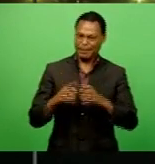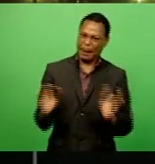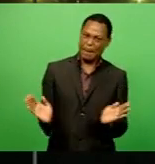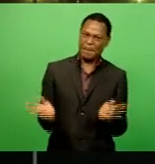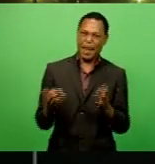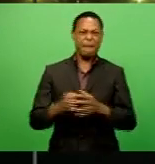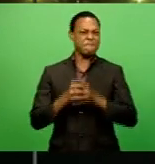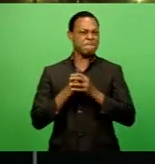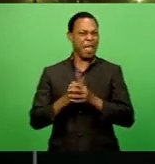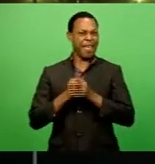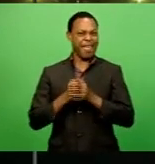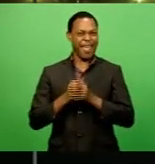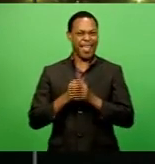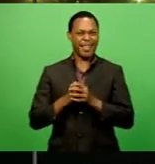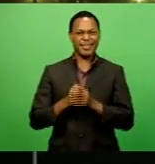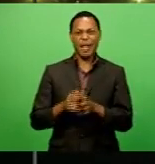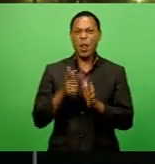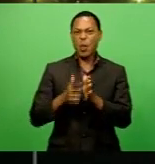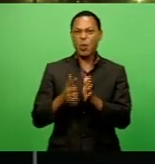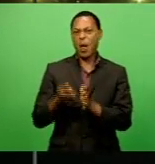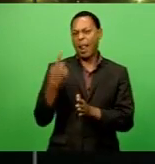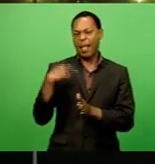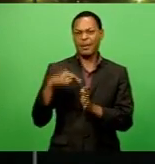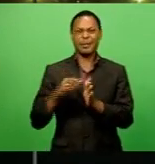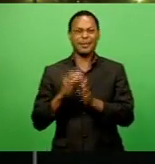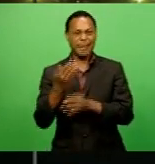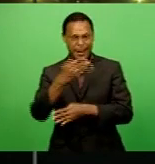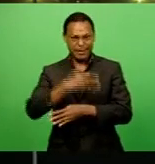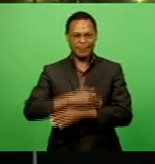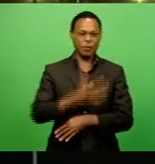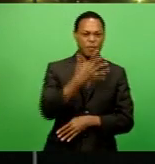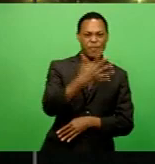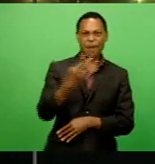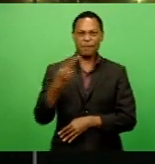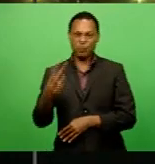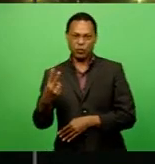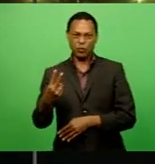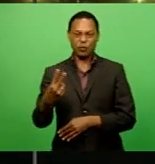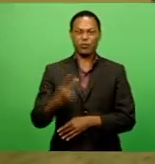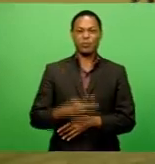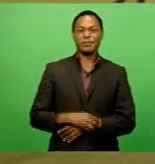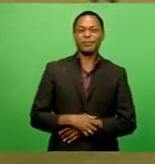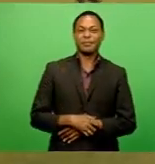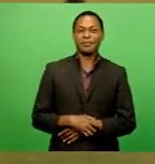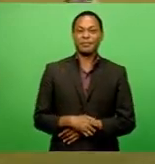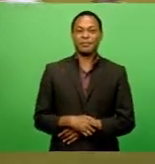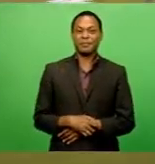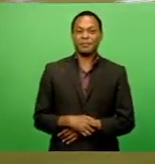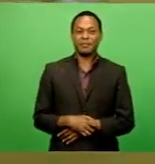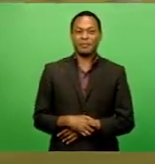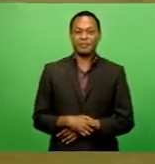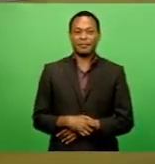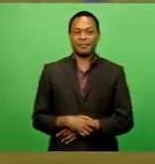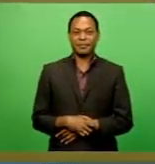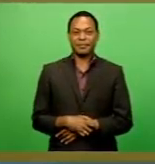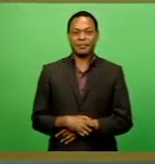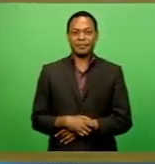Park last night. Lautoka won the game 5-2. Aquila Dama reports.